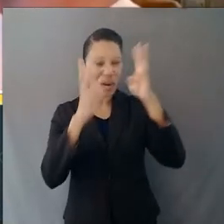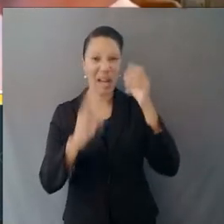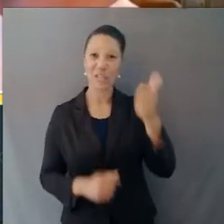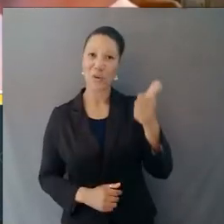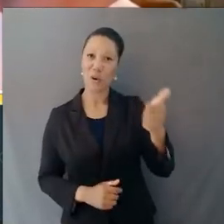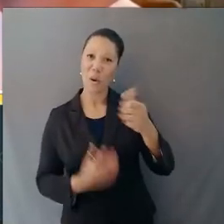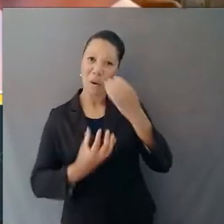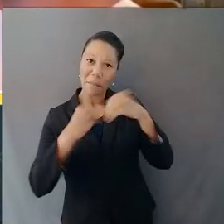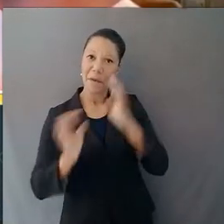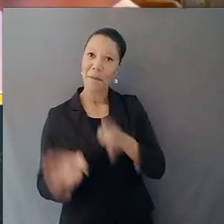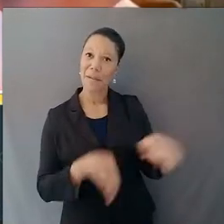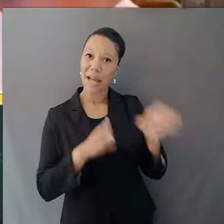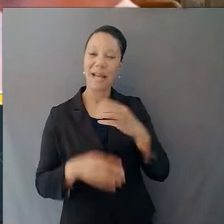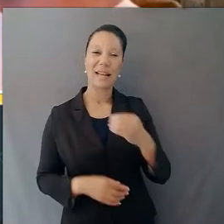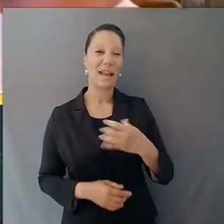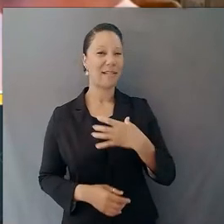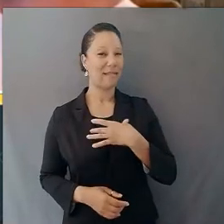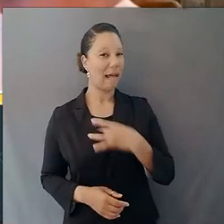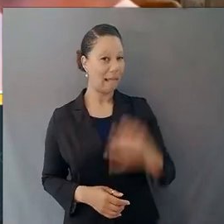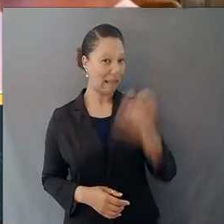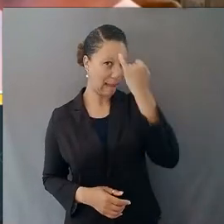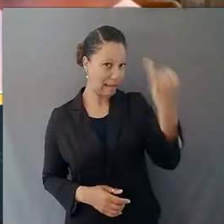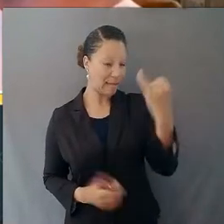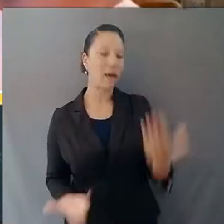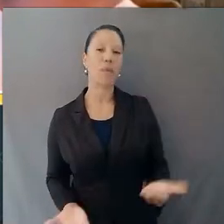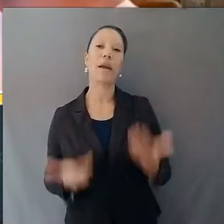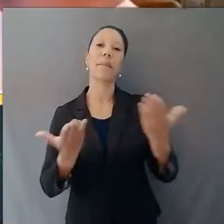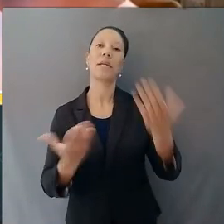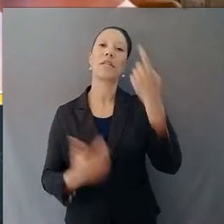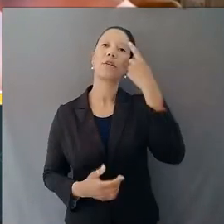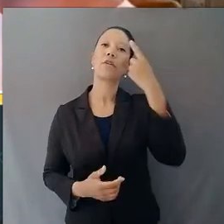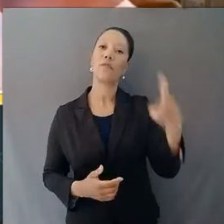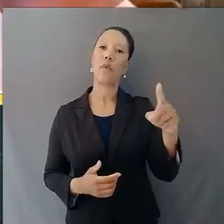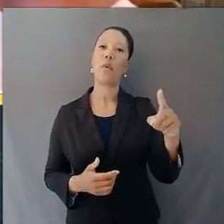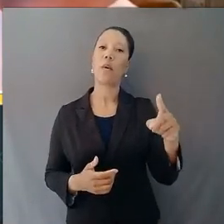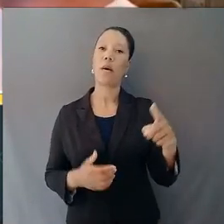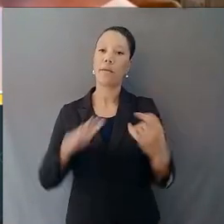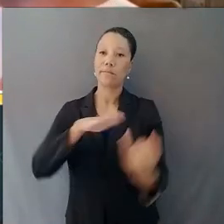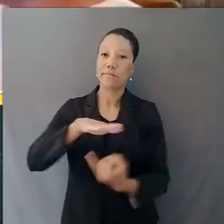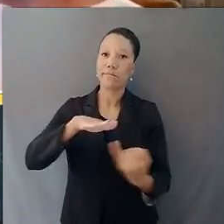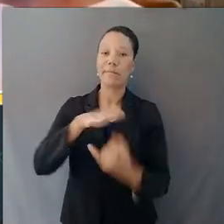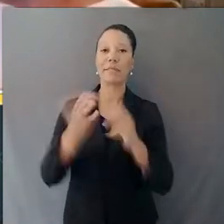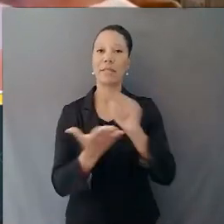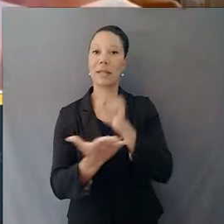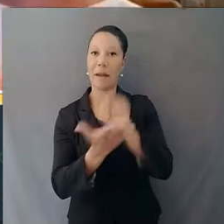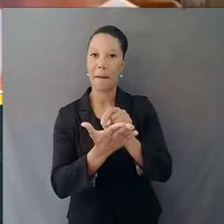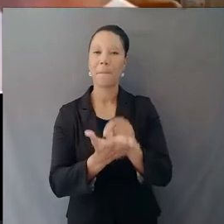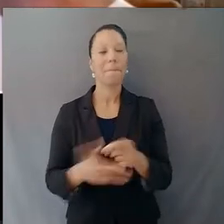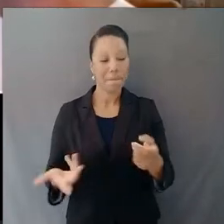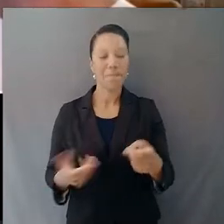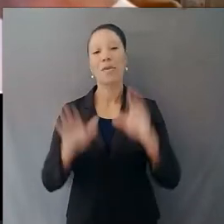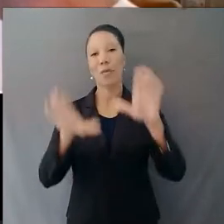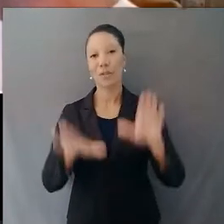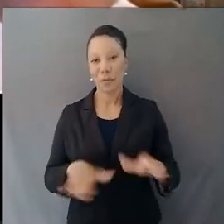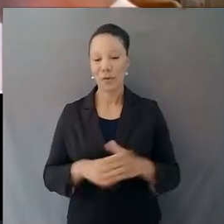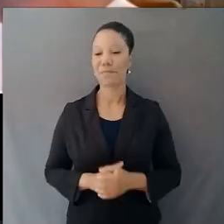I love the idea that they also have recommendations there too for during this time of the pandemic. So wonderful. All right, let's move on